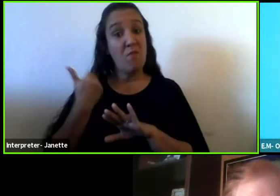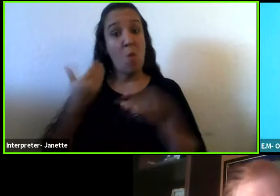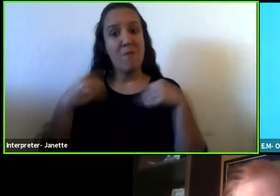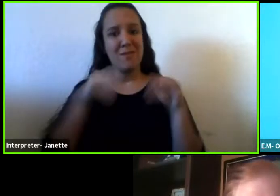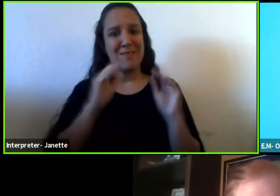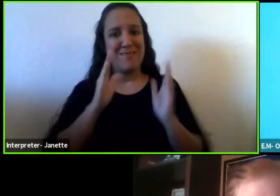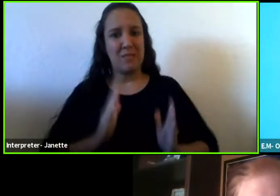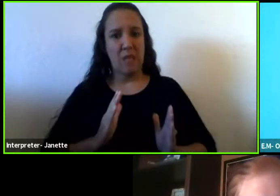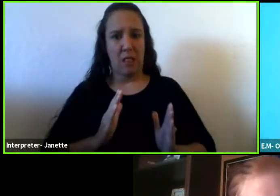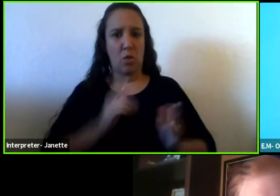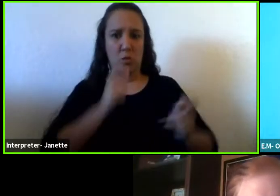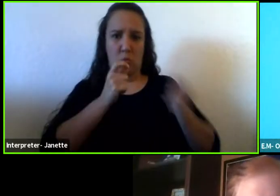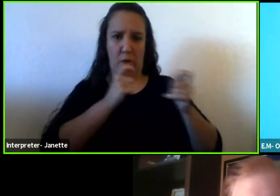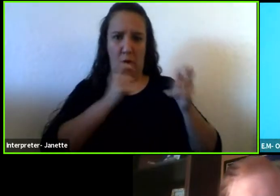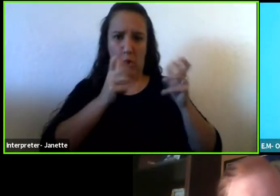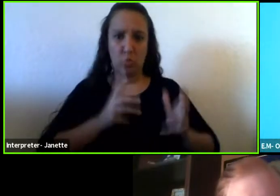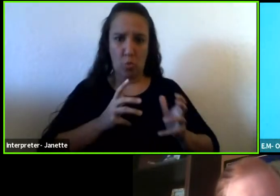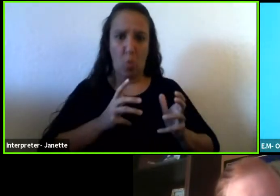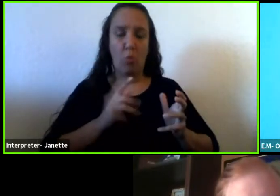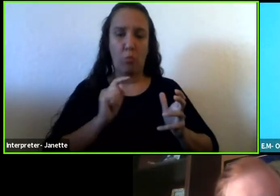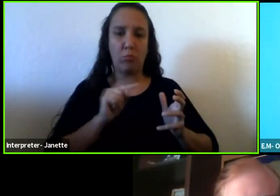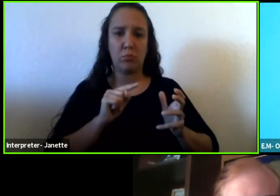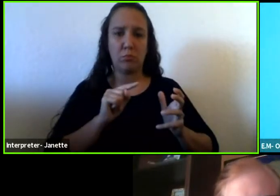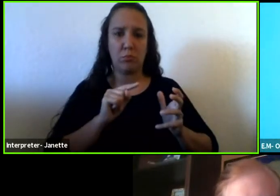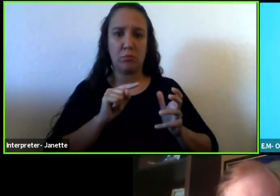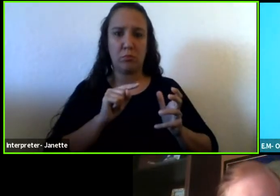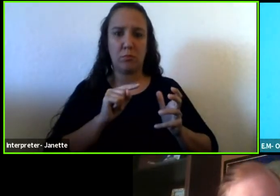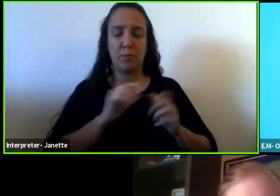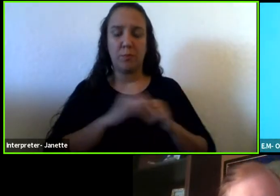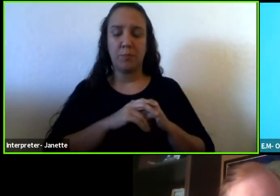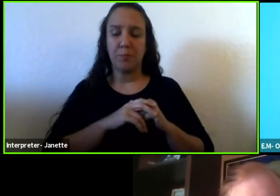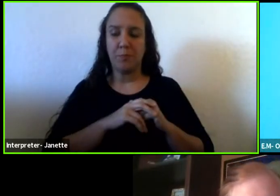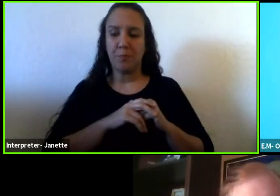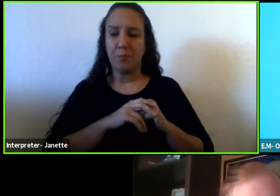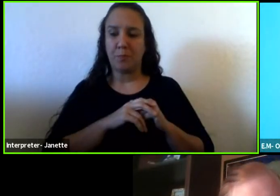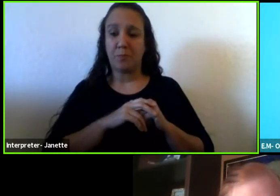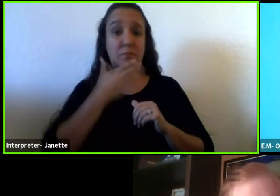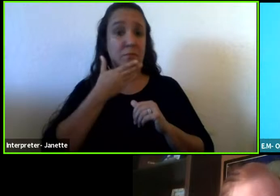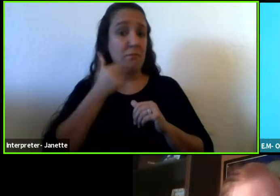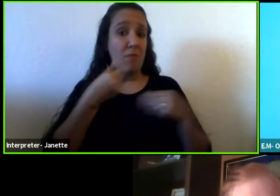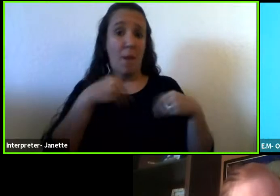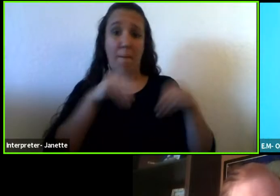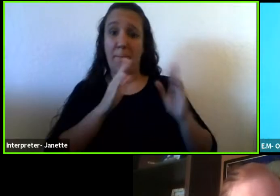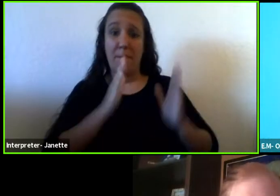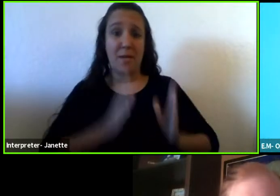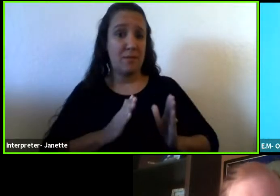sales cycle, certainly speaking from a small business standpoint, the best seller would be the